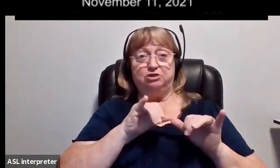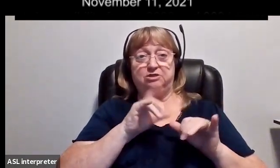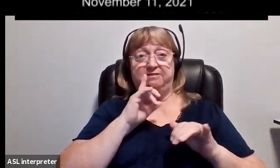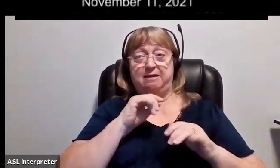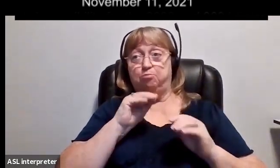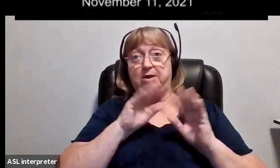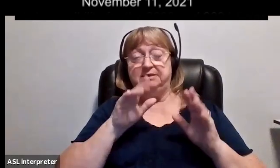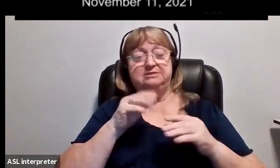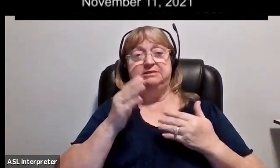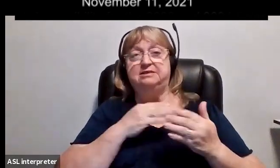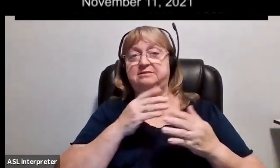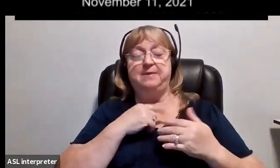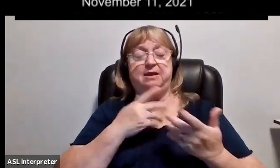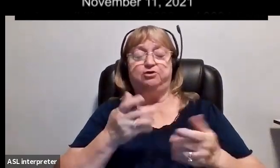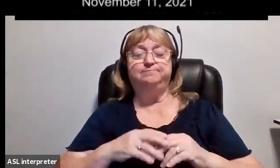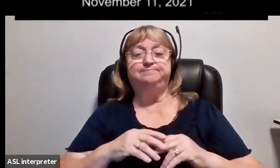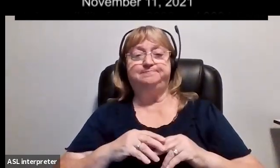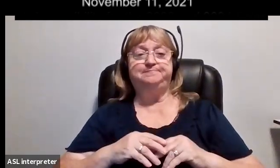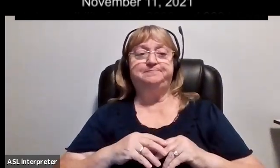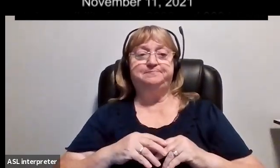which order you put it in.